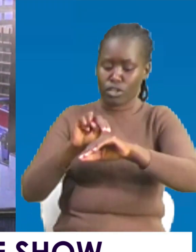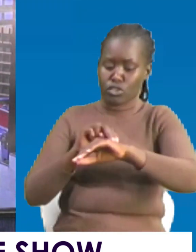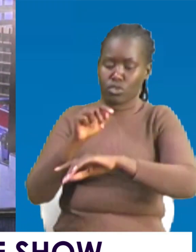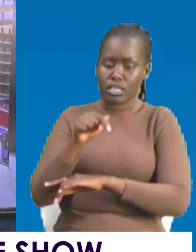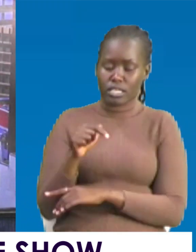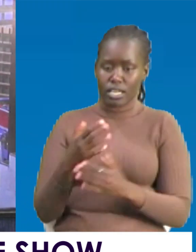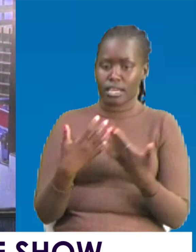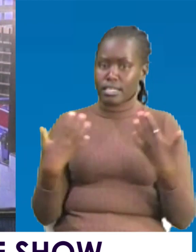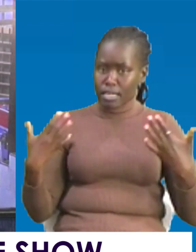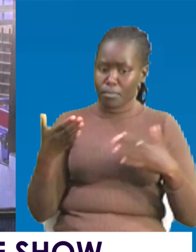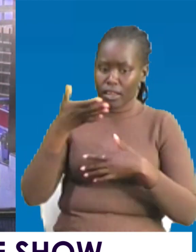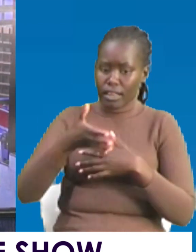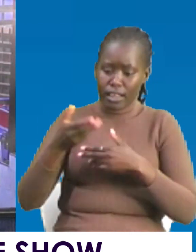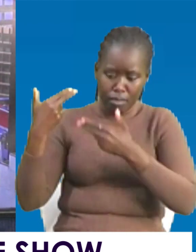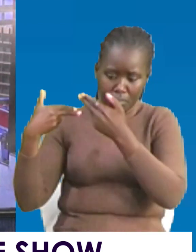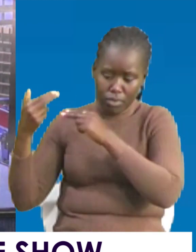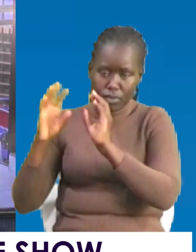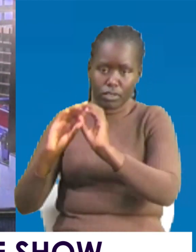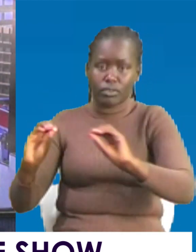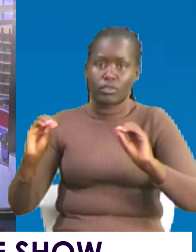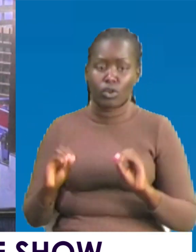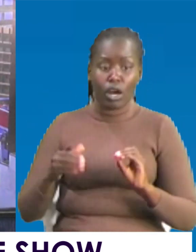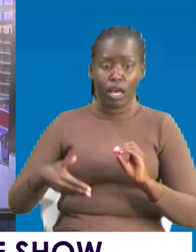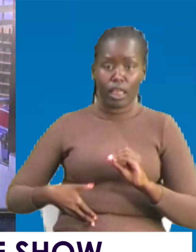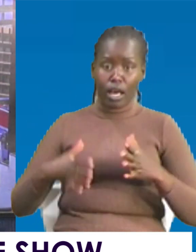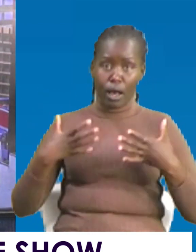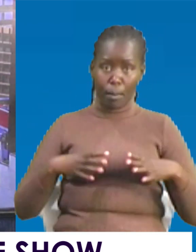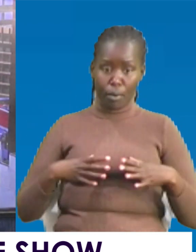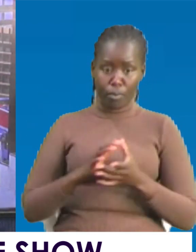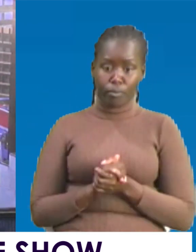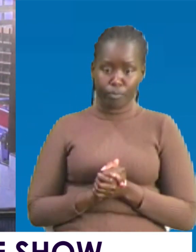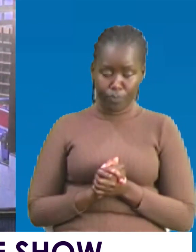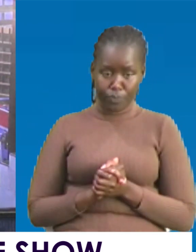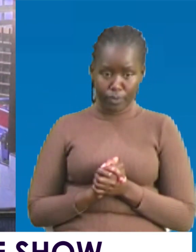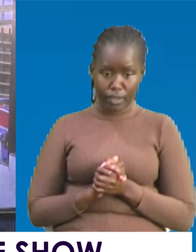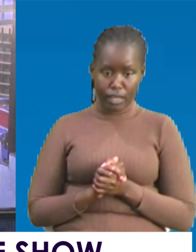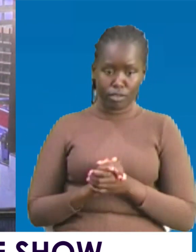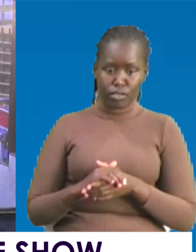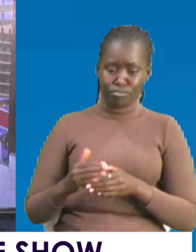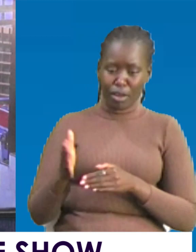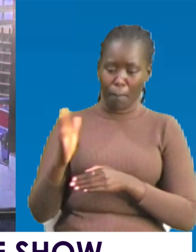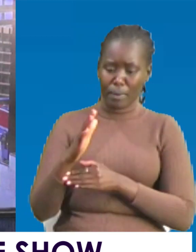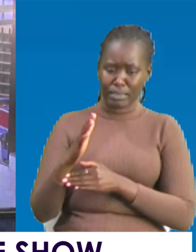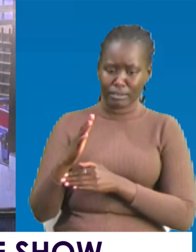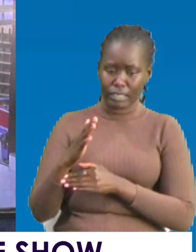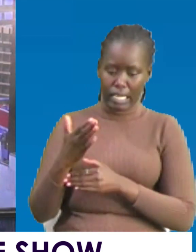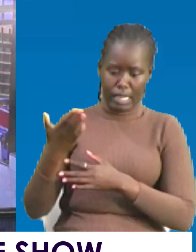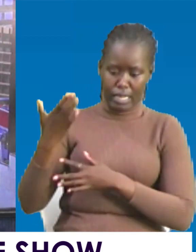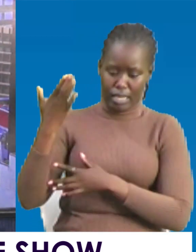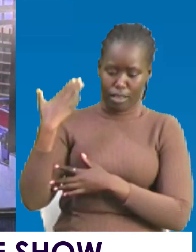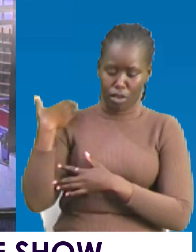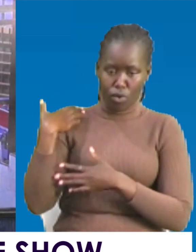Something that has not been there in the history. Young people, don't birth what has been evil in the past to be birthed